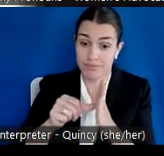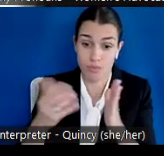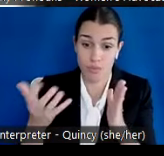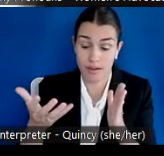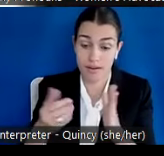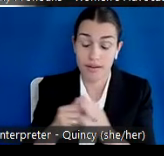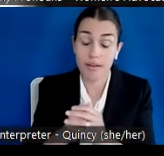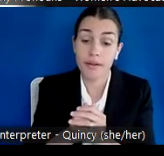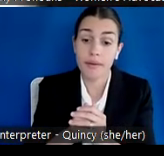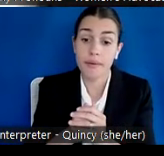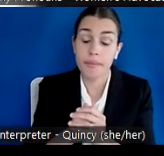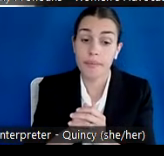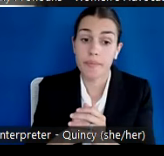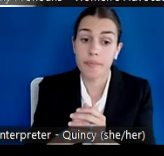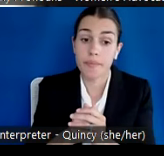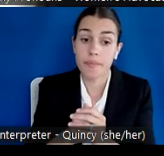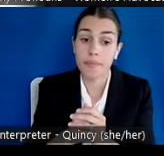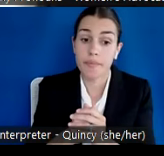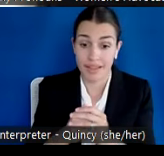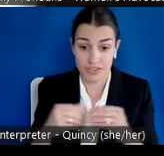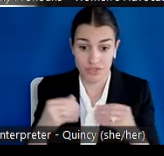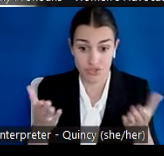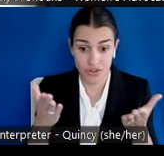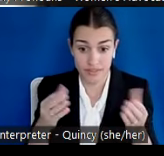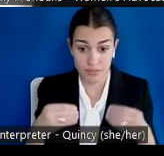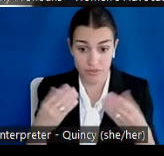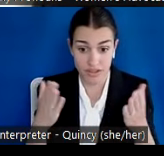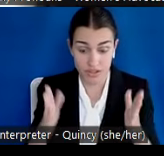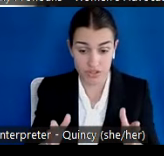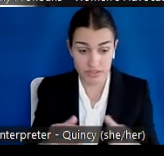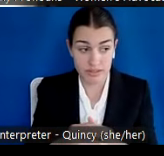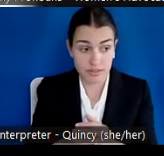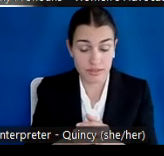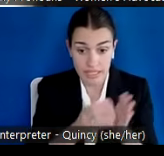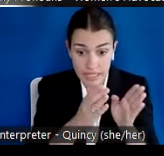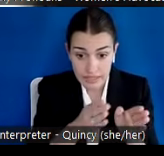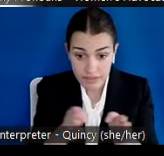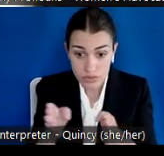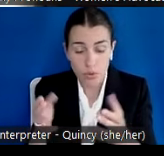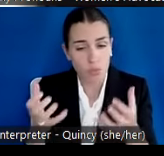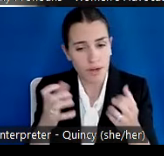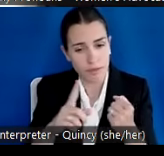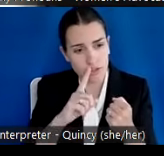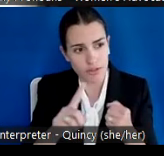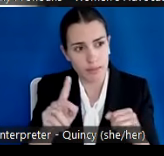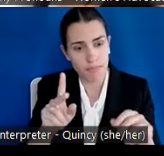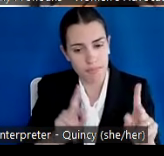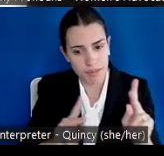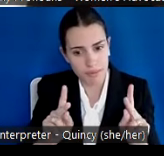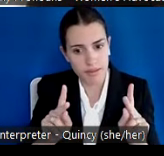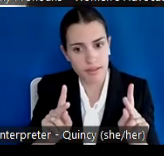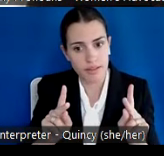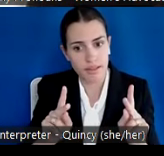that as service providers and as individuals, we want to make sure that people have